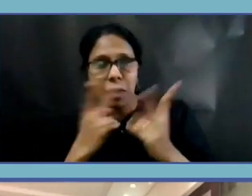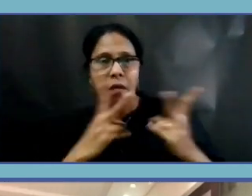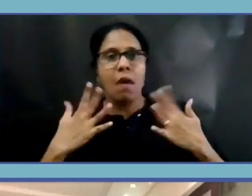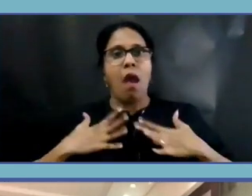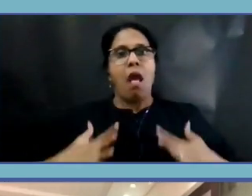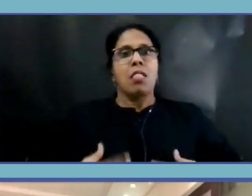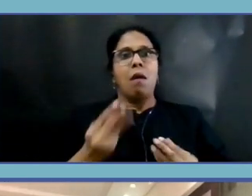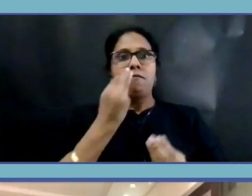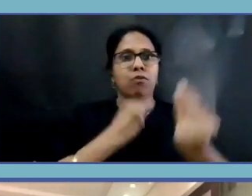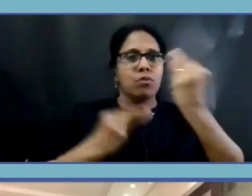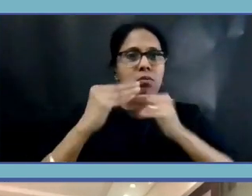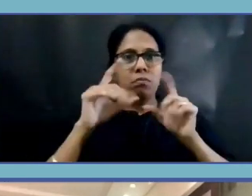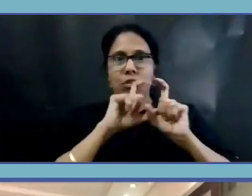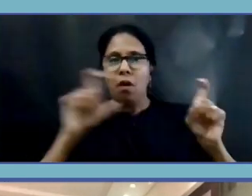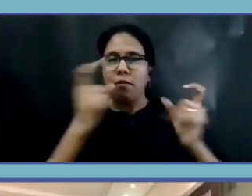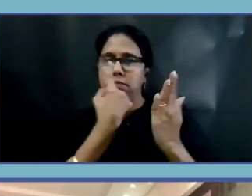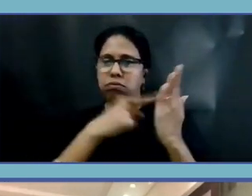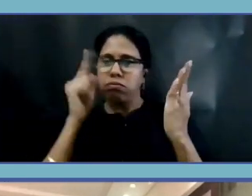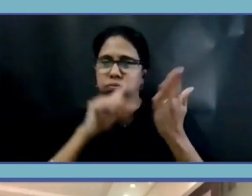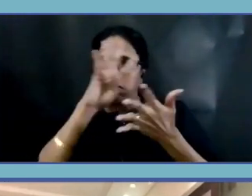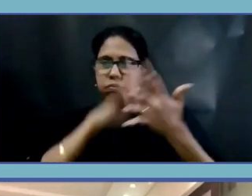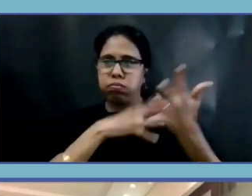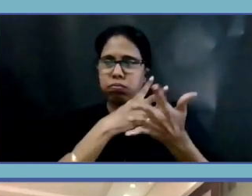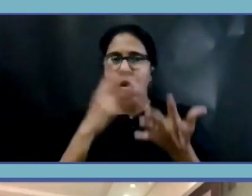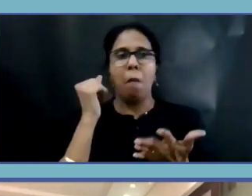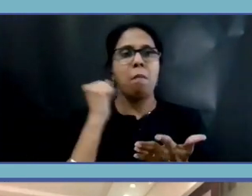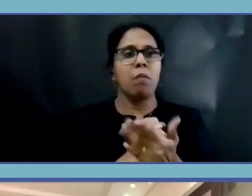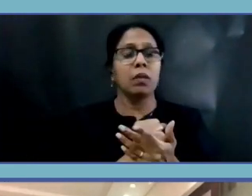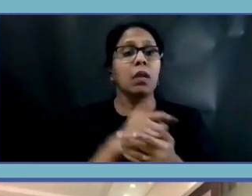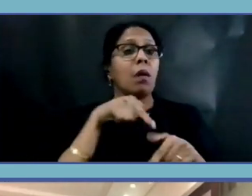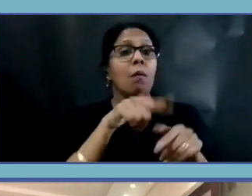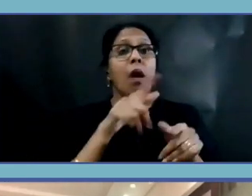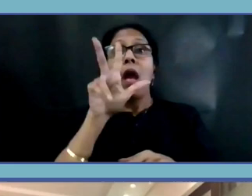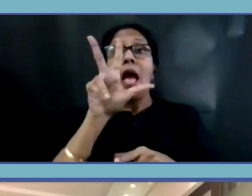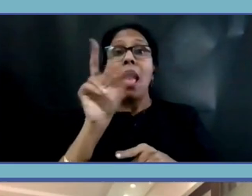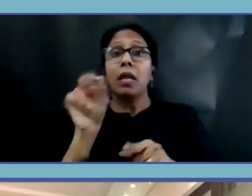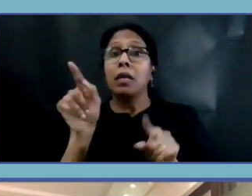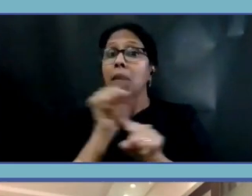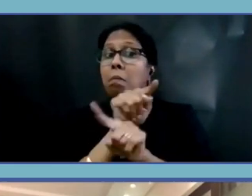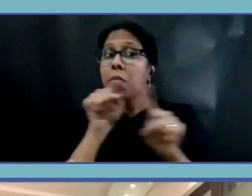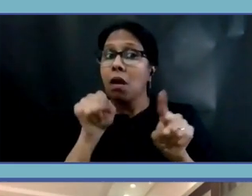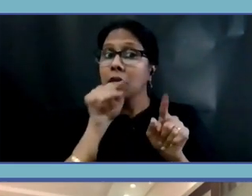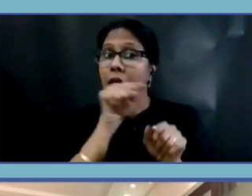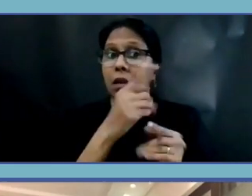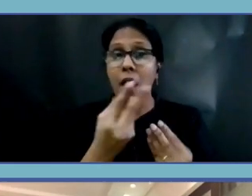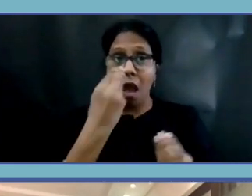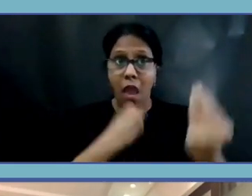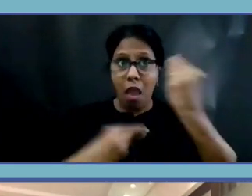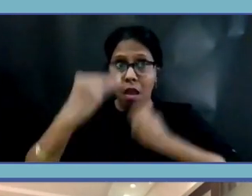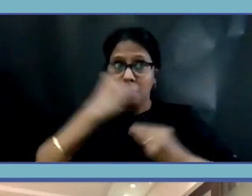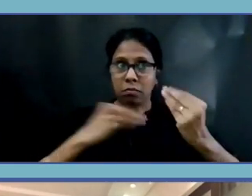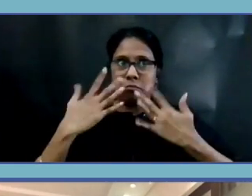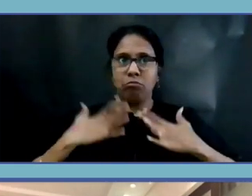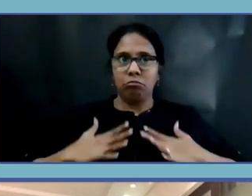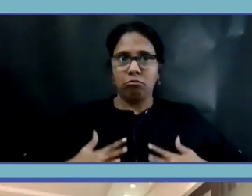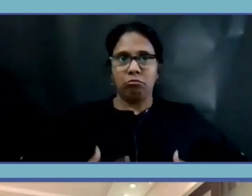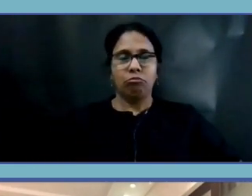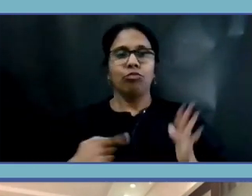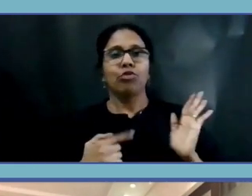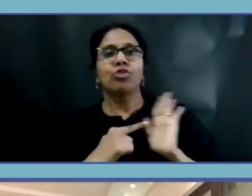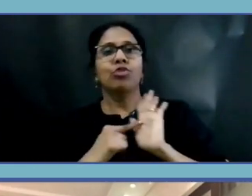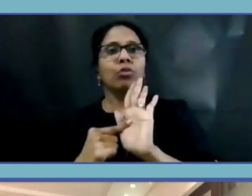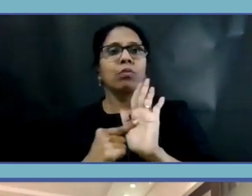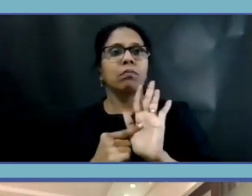eat right, because 80% is what you eat, you know, that shows on your body. So